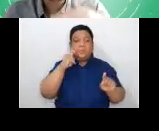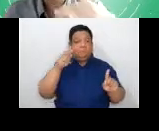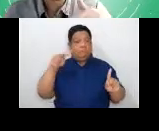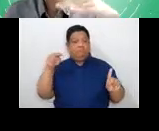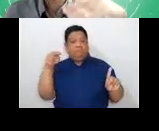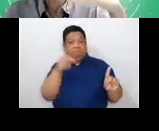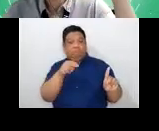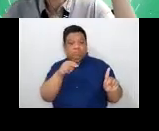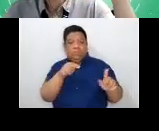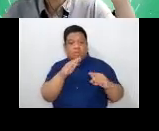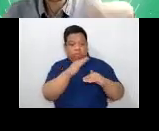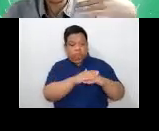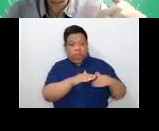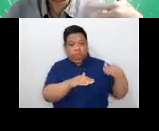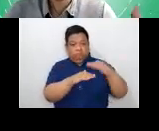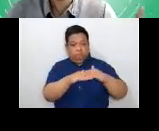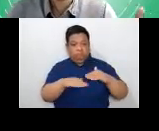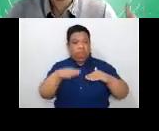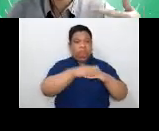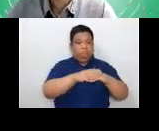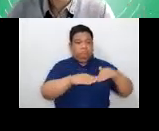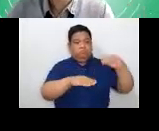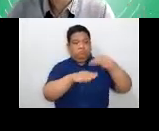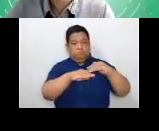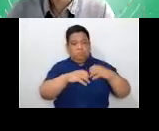building it layer by layer, it's easier to see